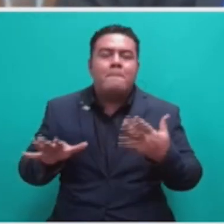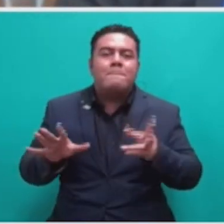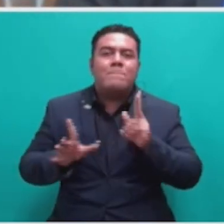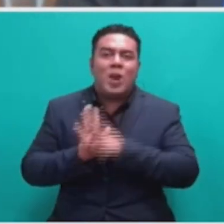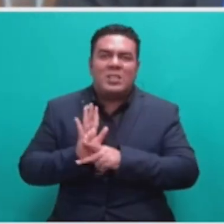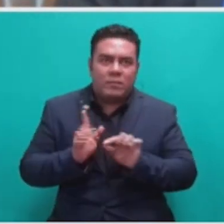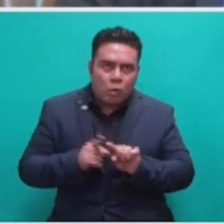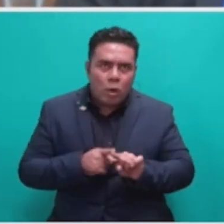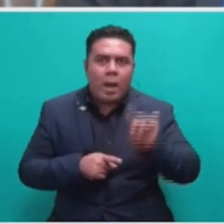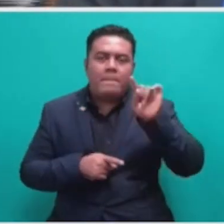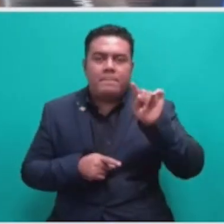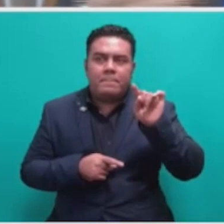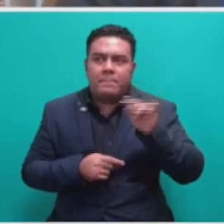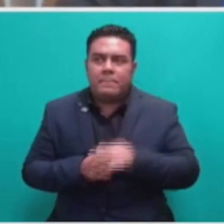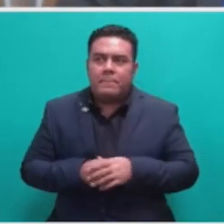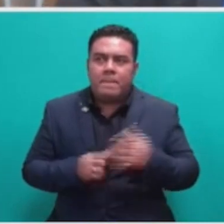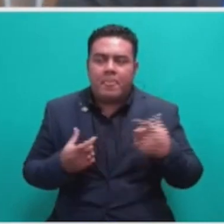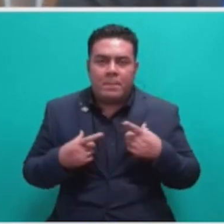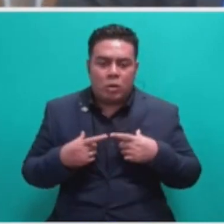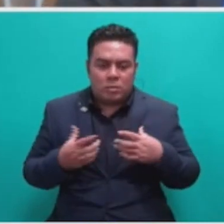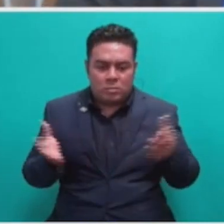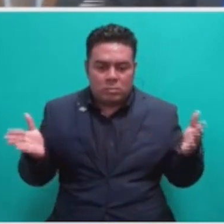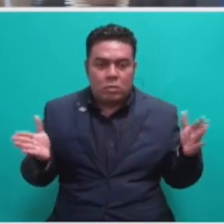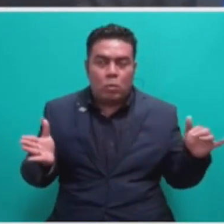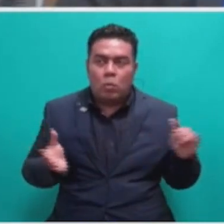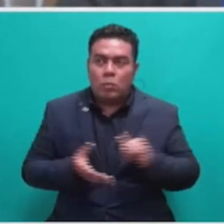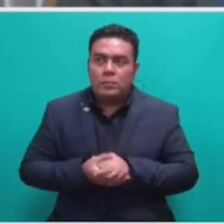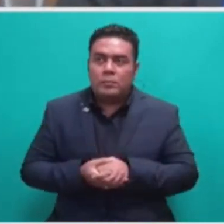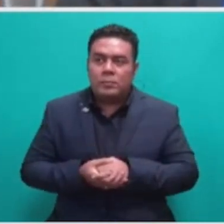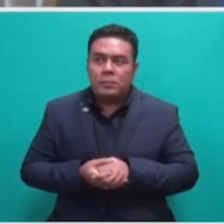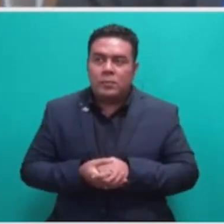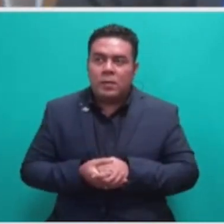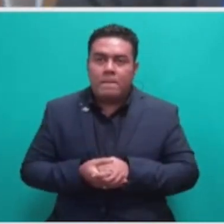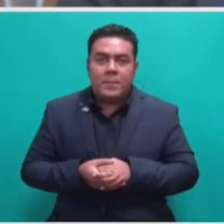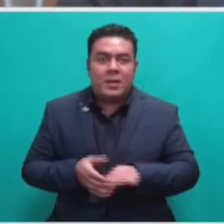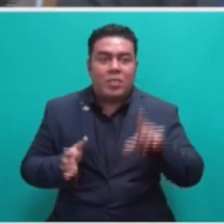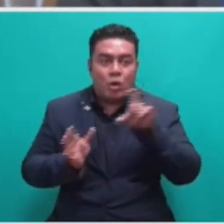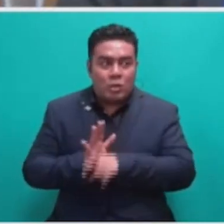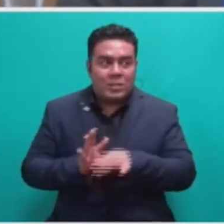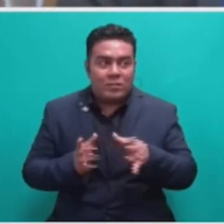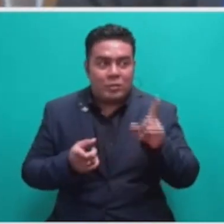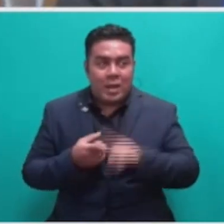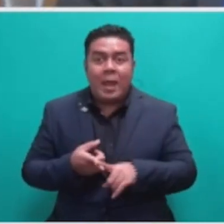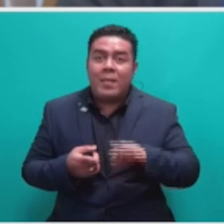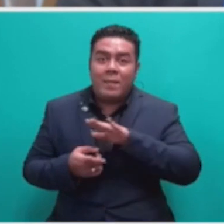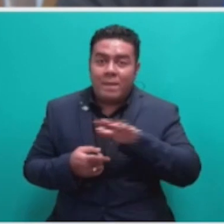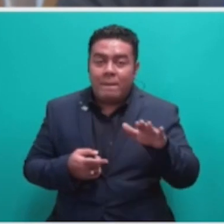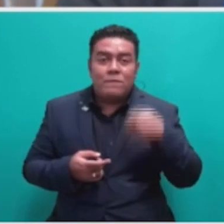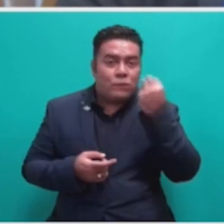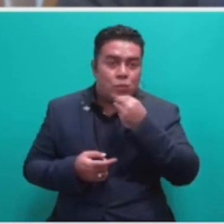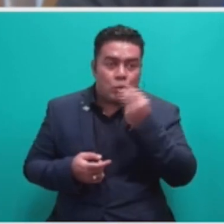gone up by quite a bit because the freight cost had gone down. So the freight costs are also coming down, and those